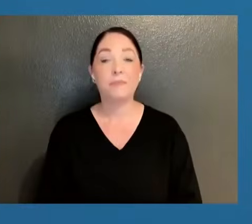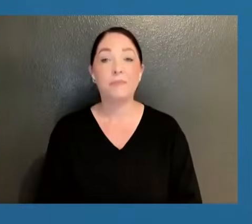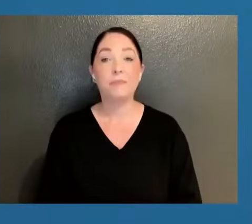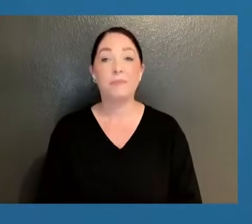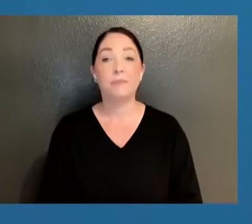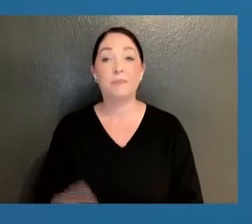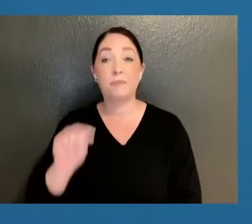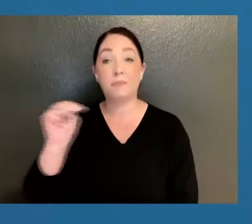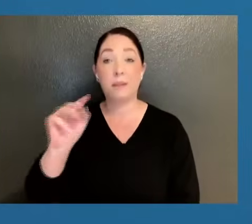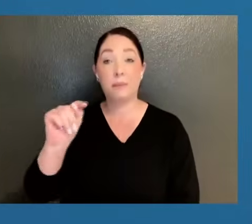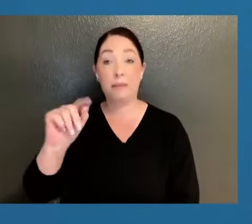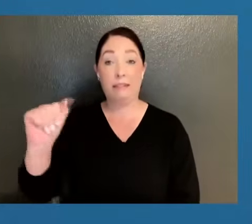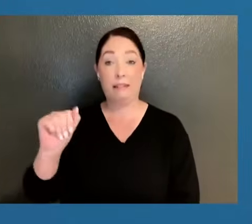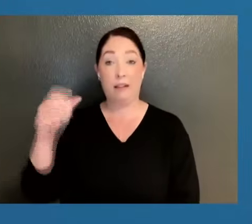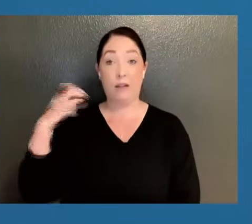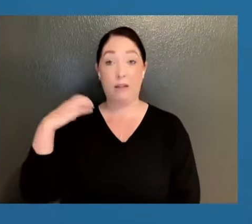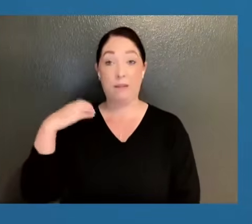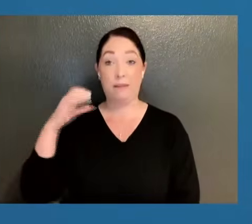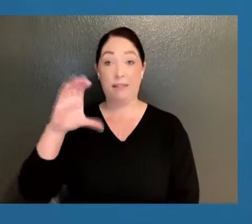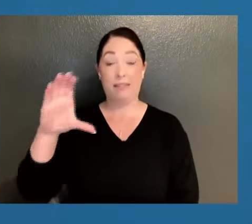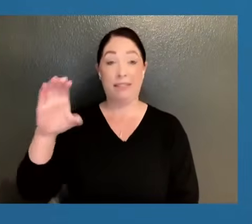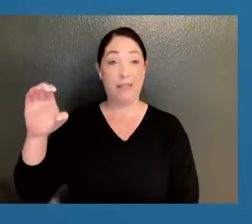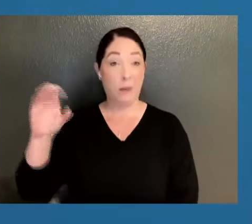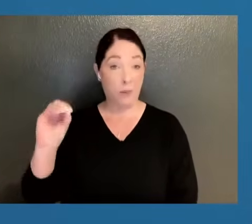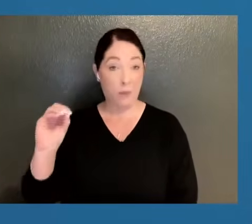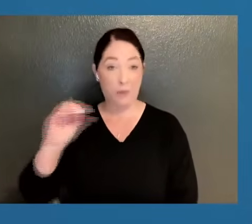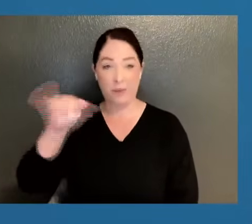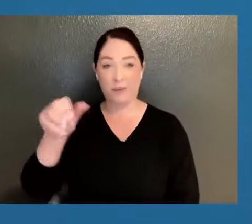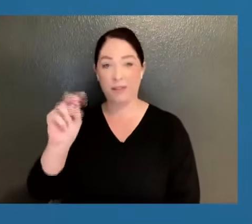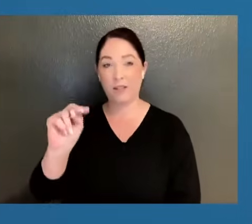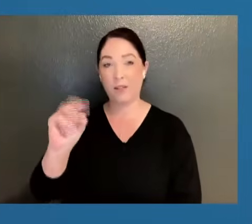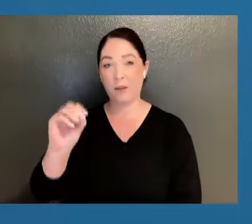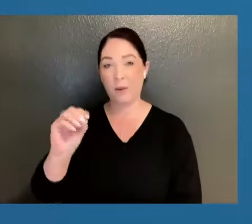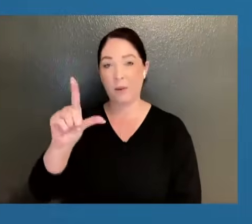MTA Chairman and CEO, Jano Lieber.